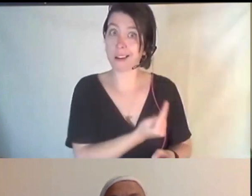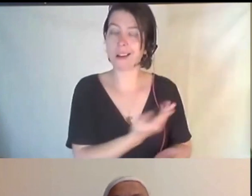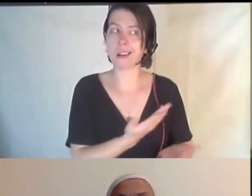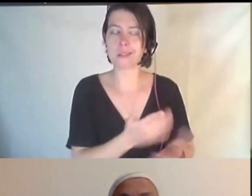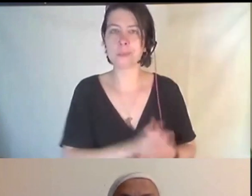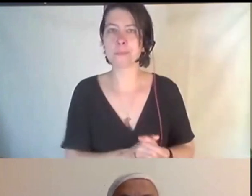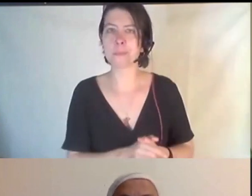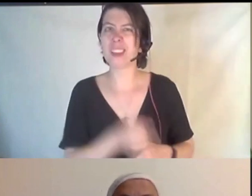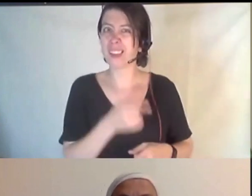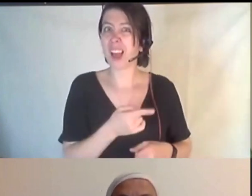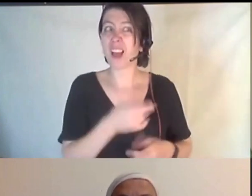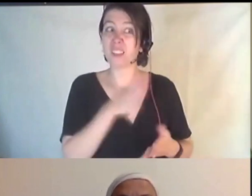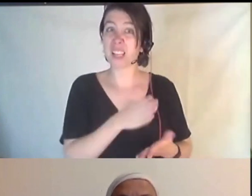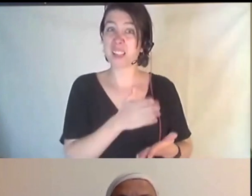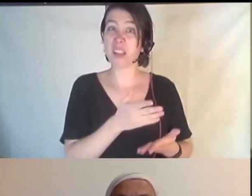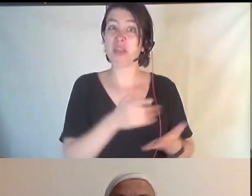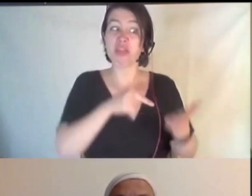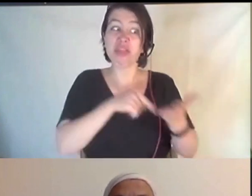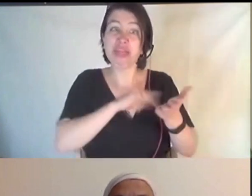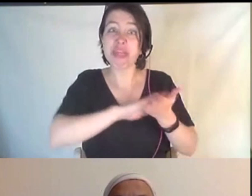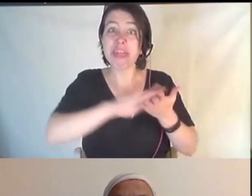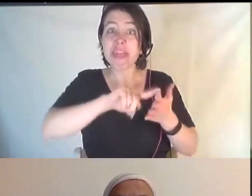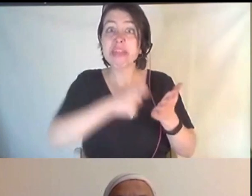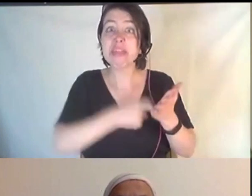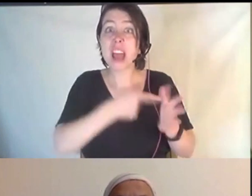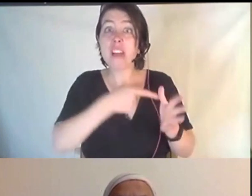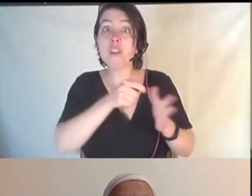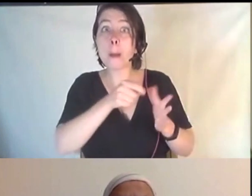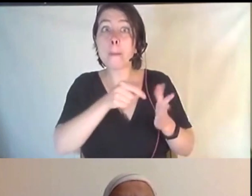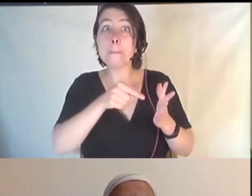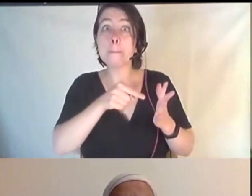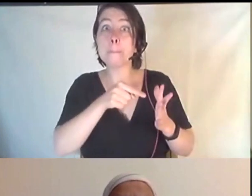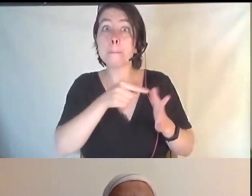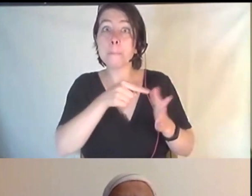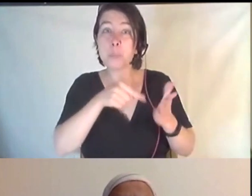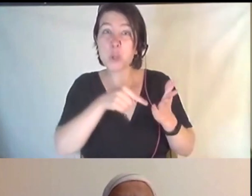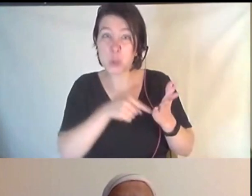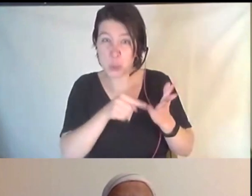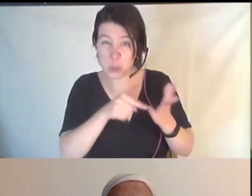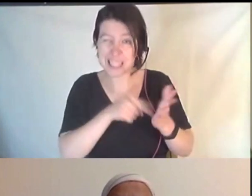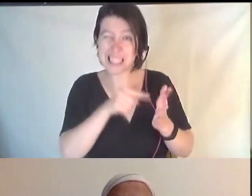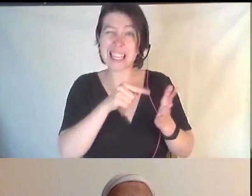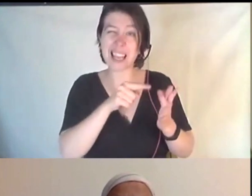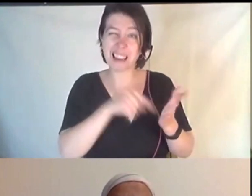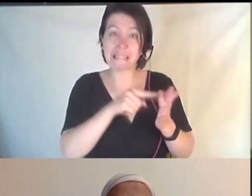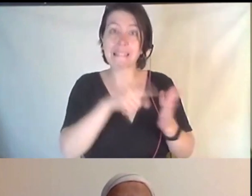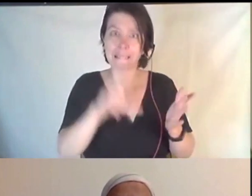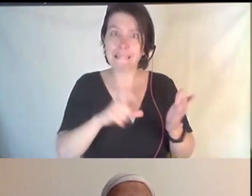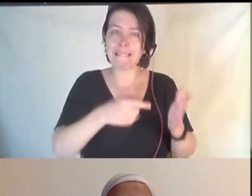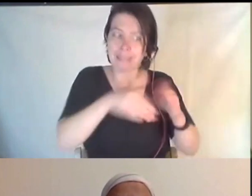everyone, not just people with learning disabilities. So there is that to it. But one of the frustrations we